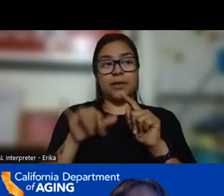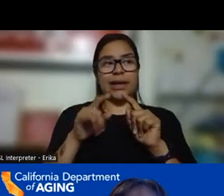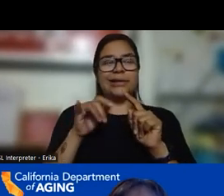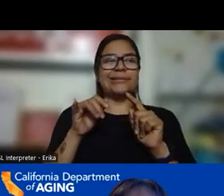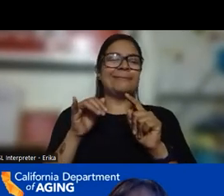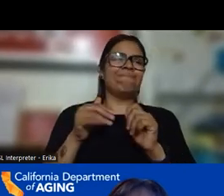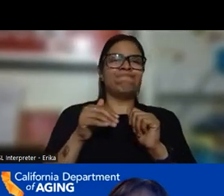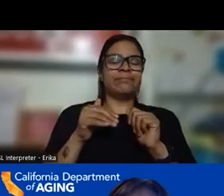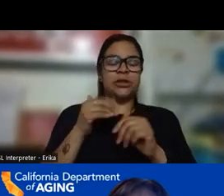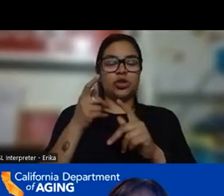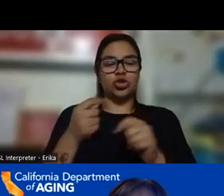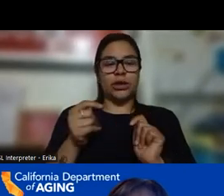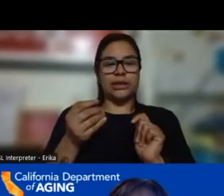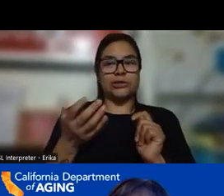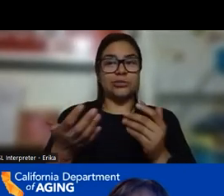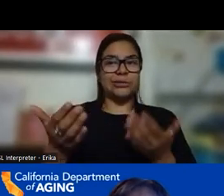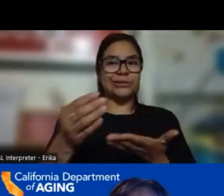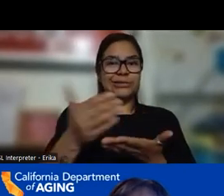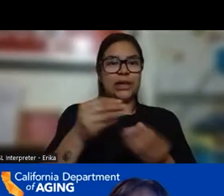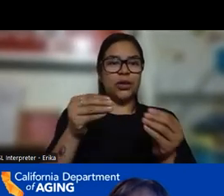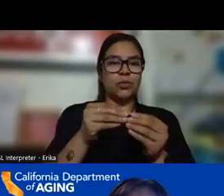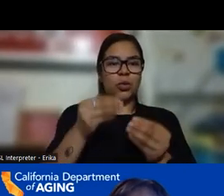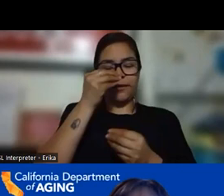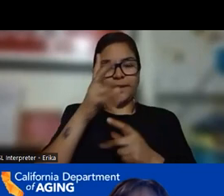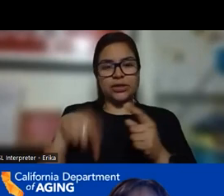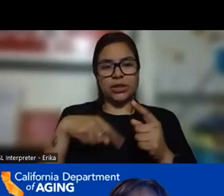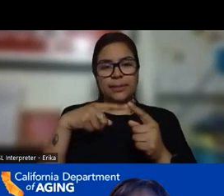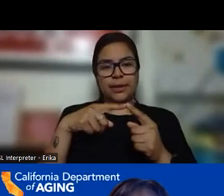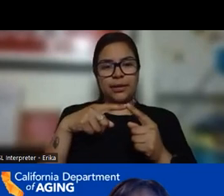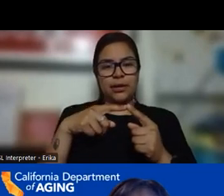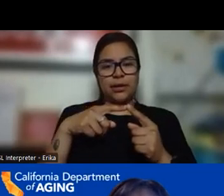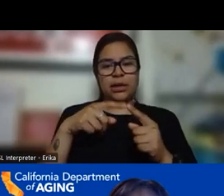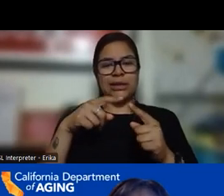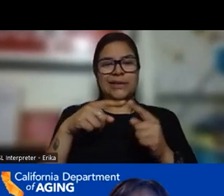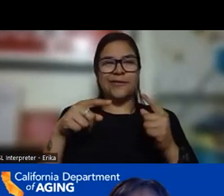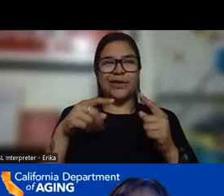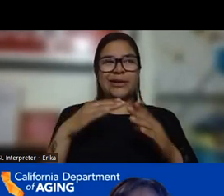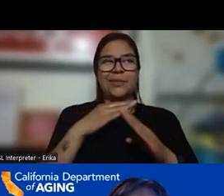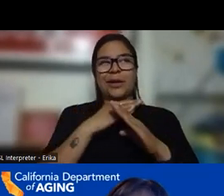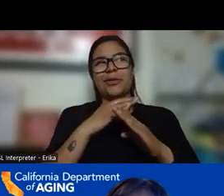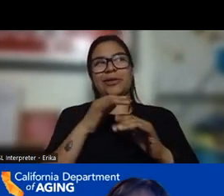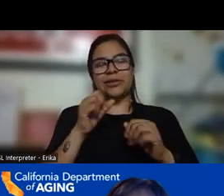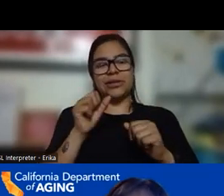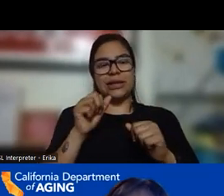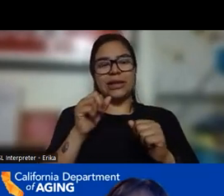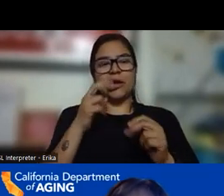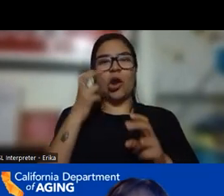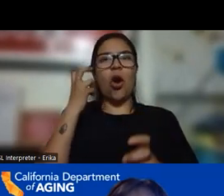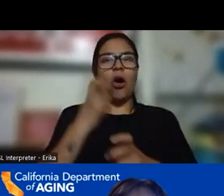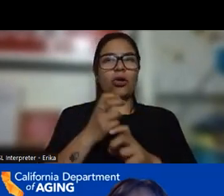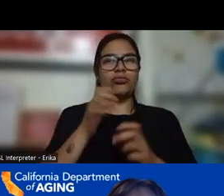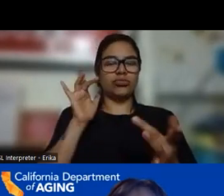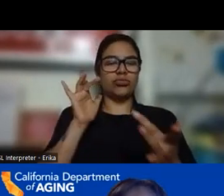to gather more information and considering the barriers and the needs of rural and hard to reach